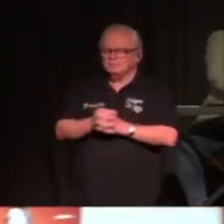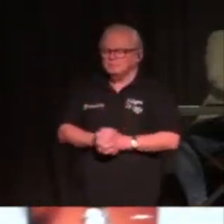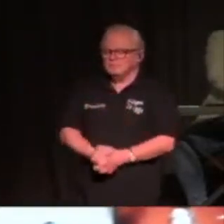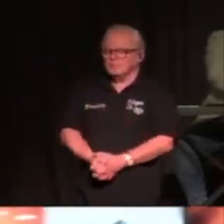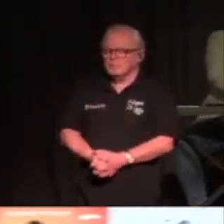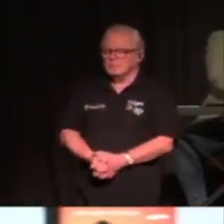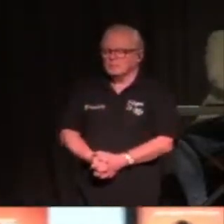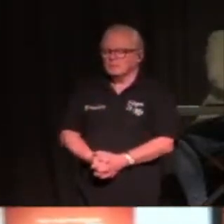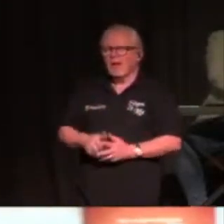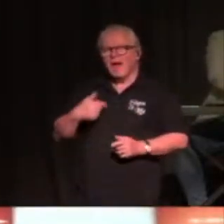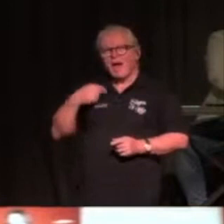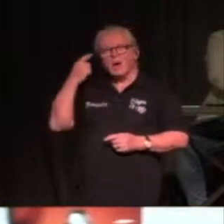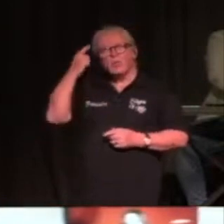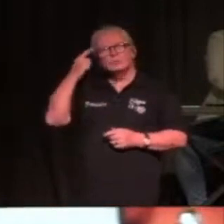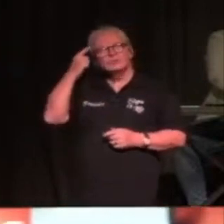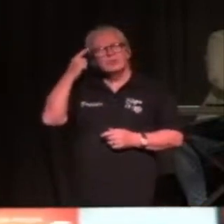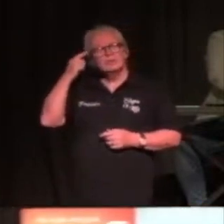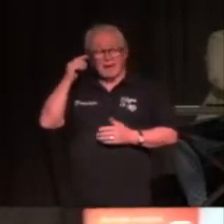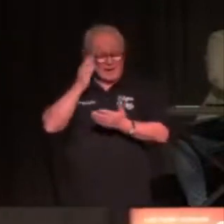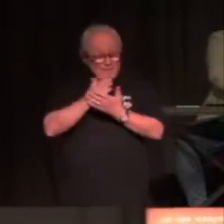Just wonder, is there somebody here?